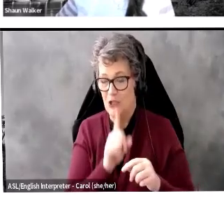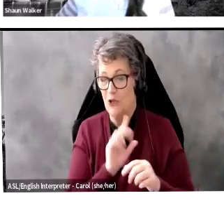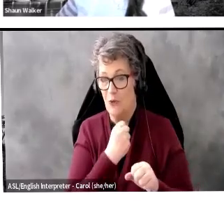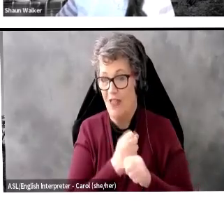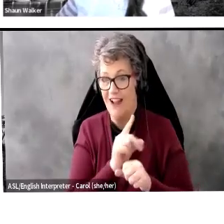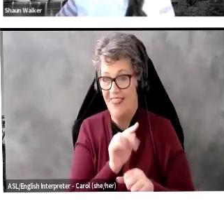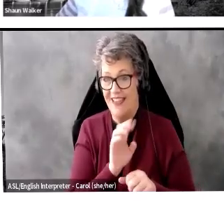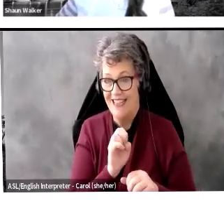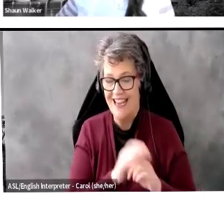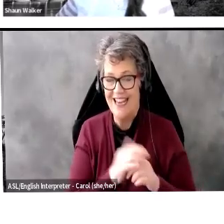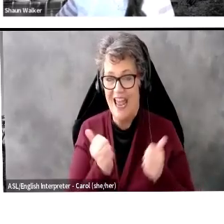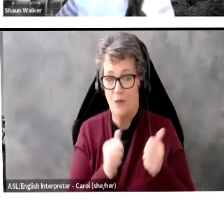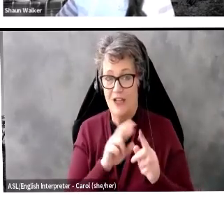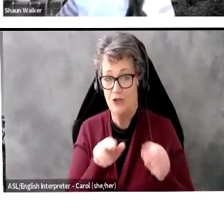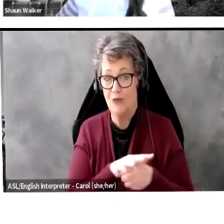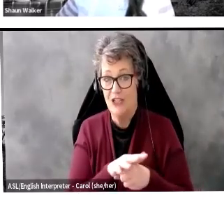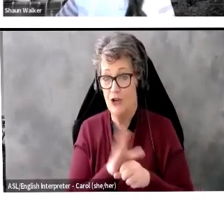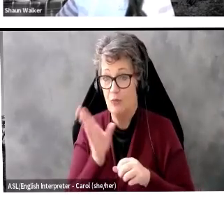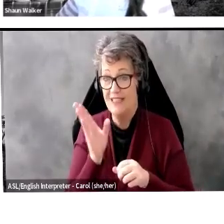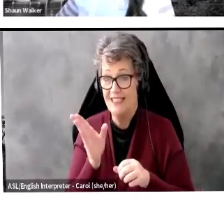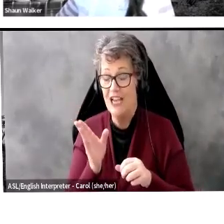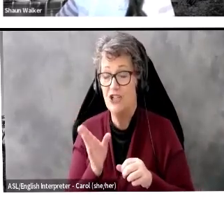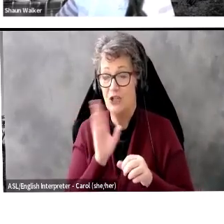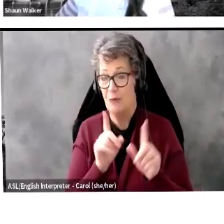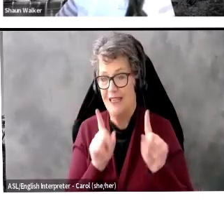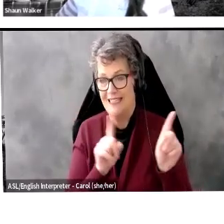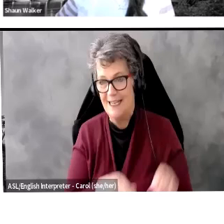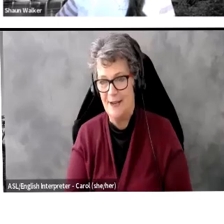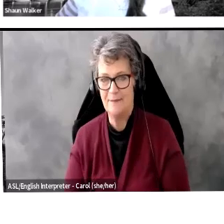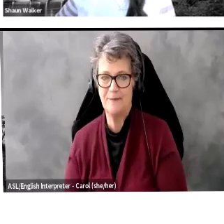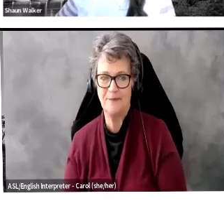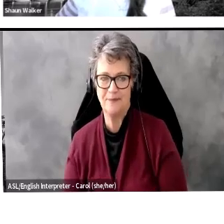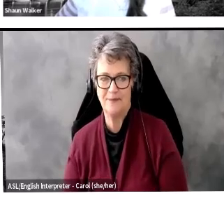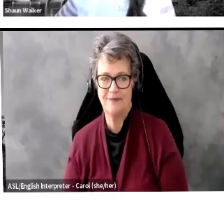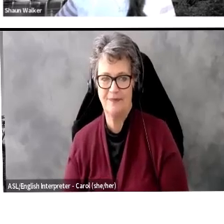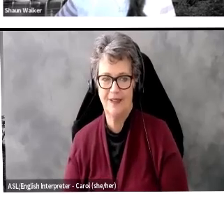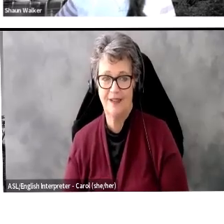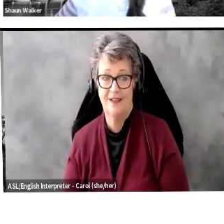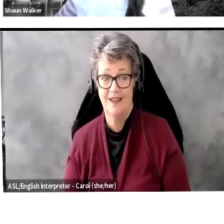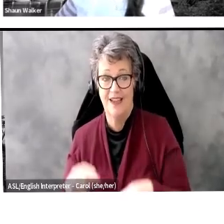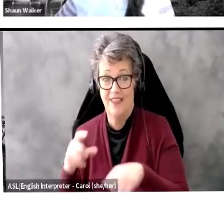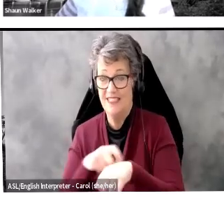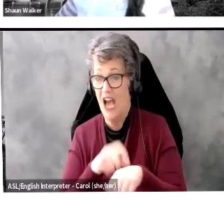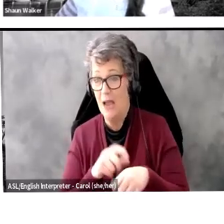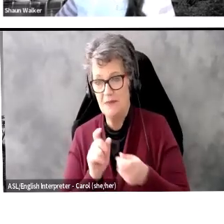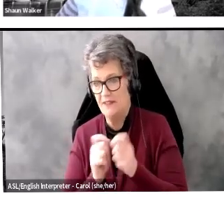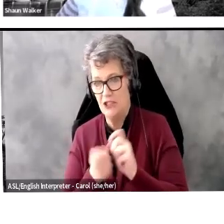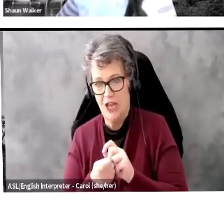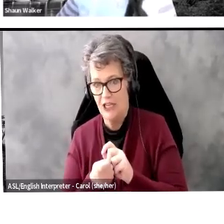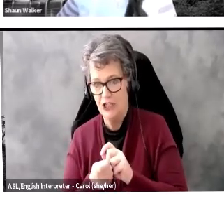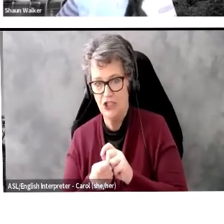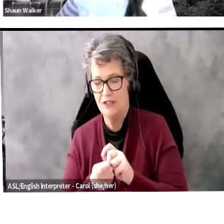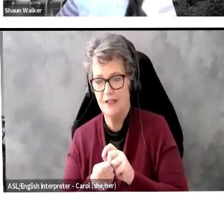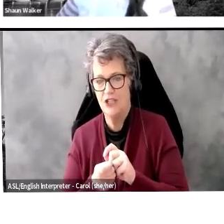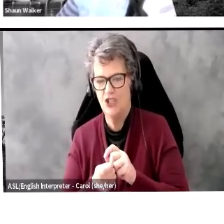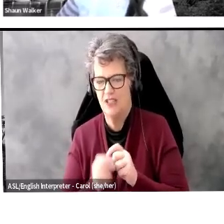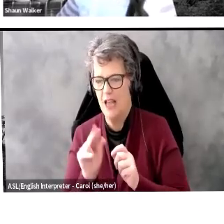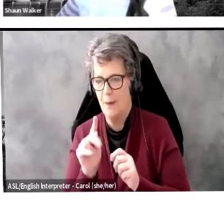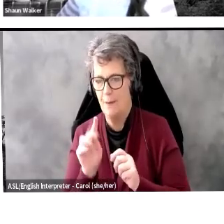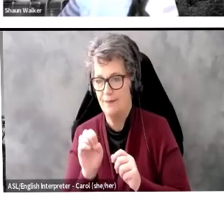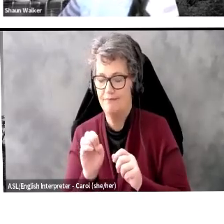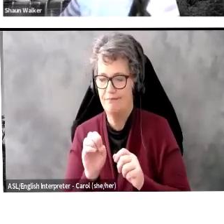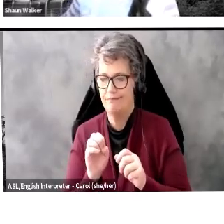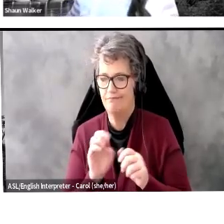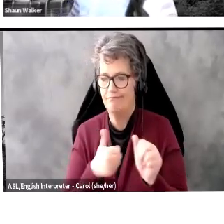and for which regional presentation you'll be attending. Times have not changed, just simply updated